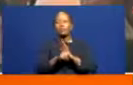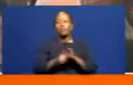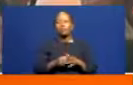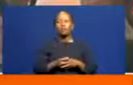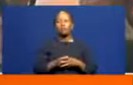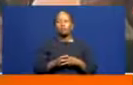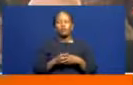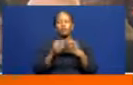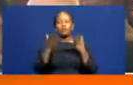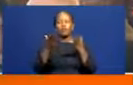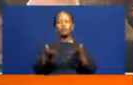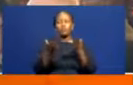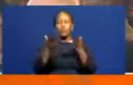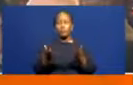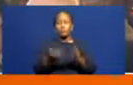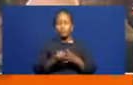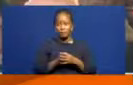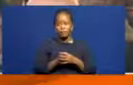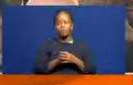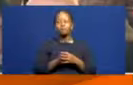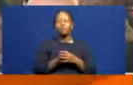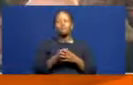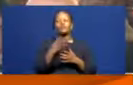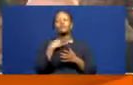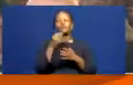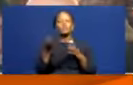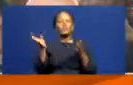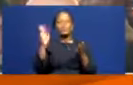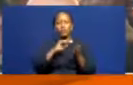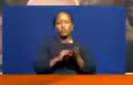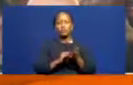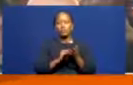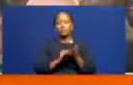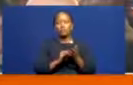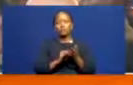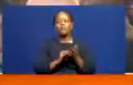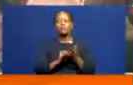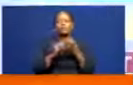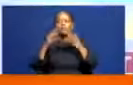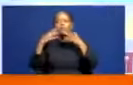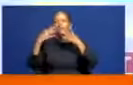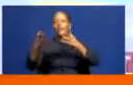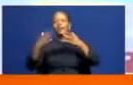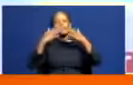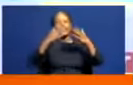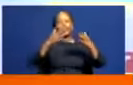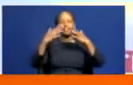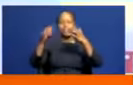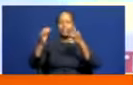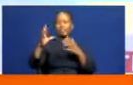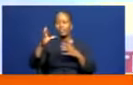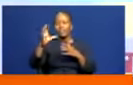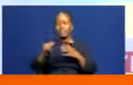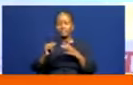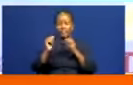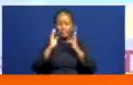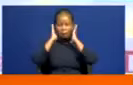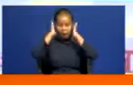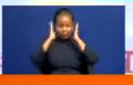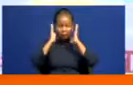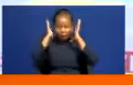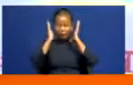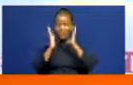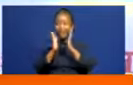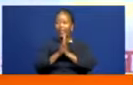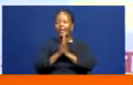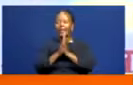On that note, let me take this opportunity once more to thank CS Ababu Namwaba and your two